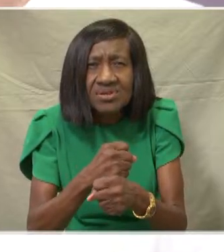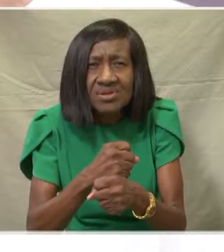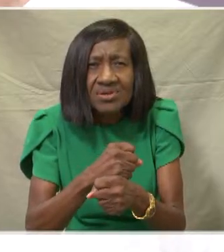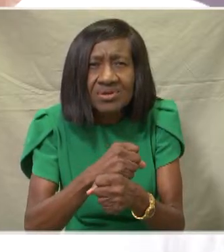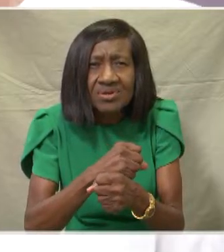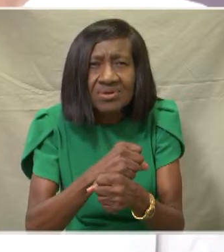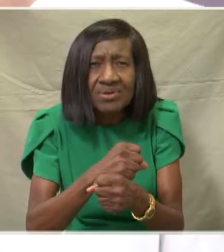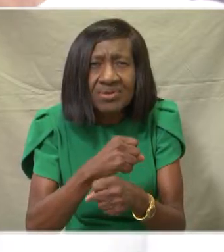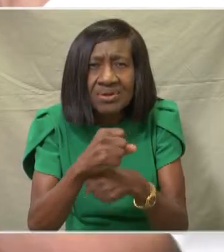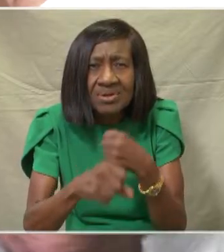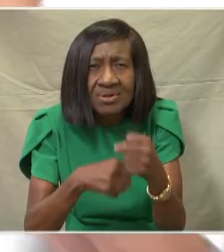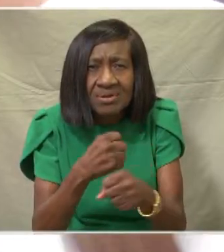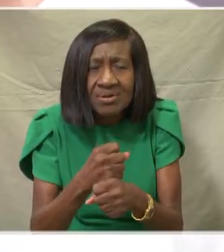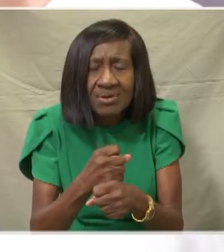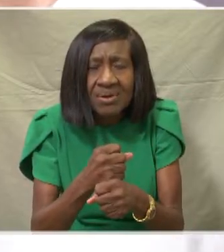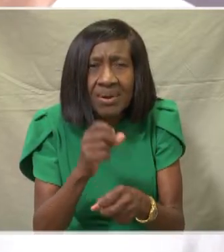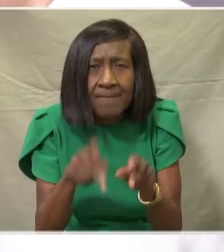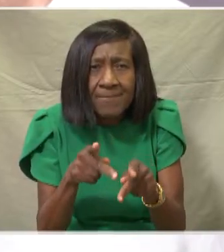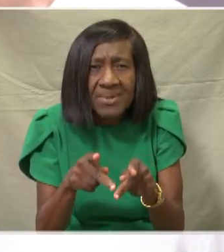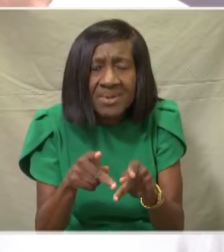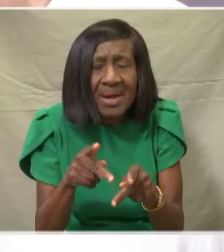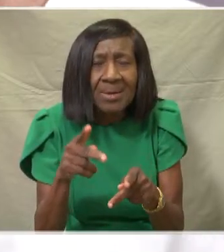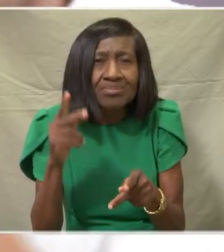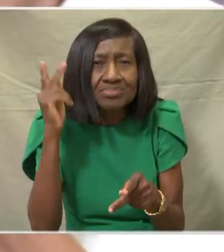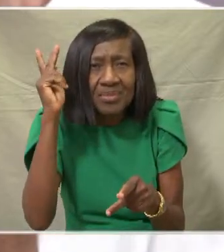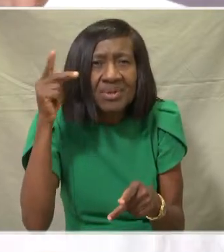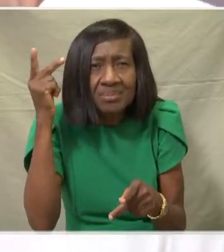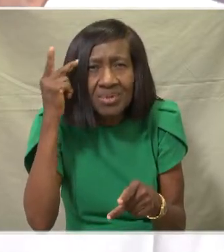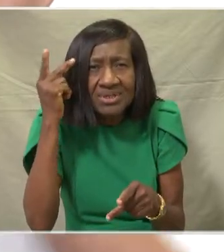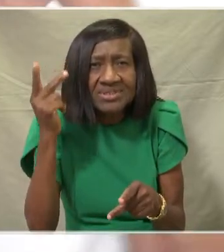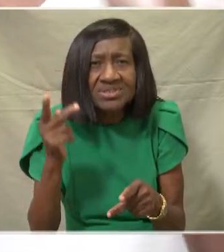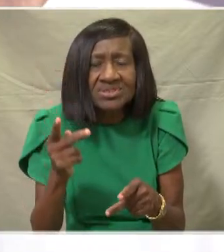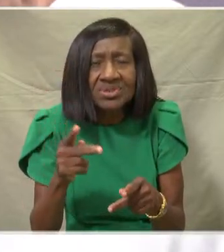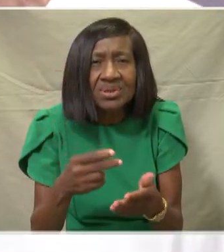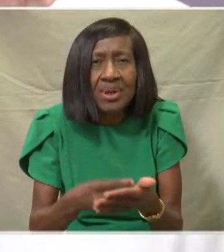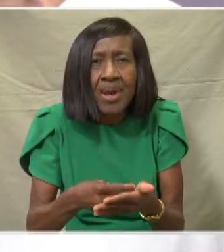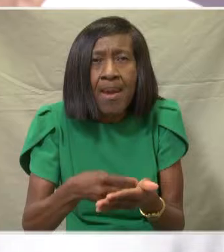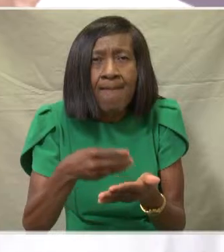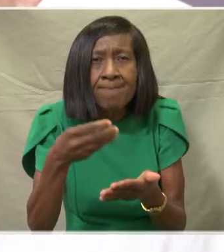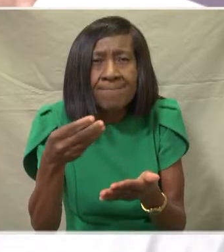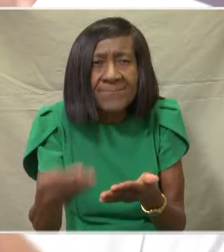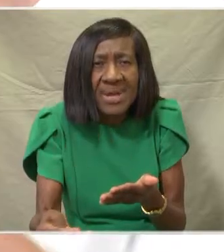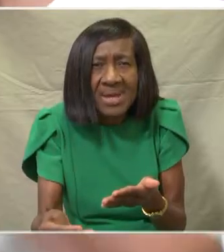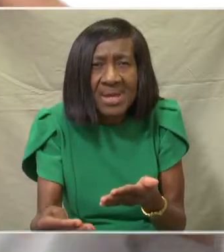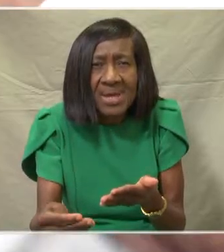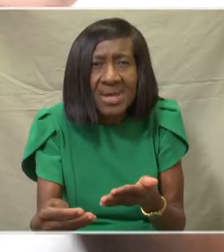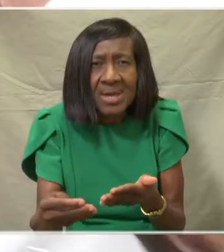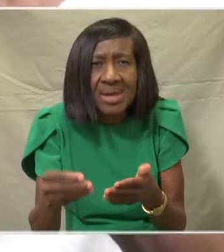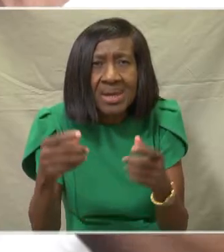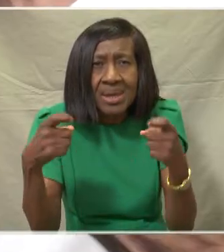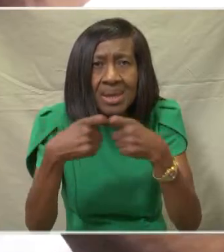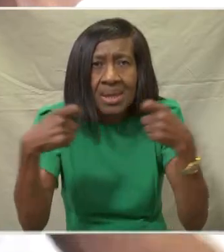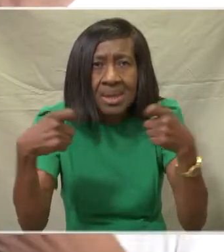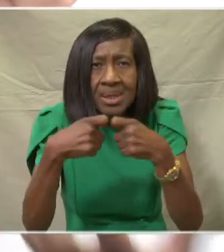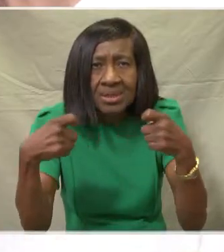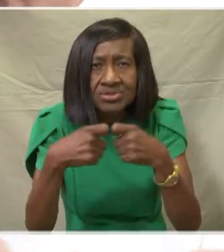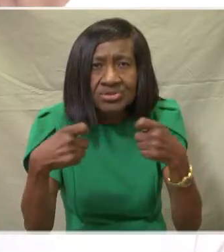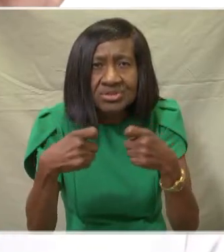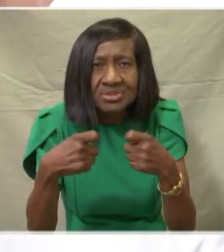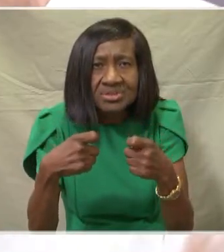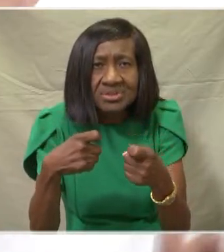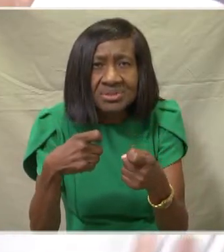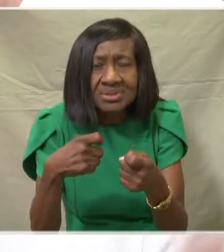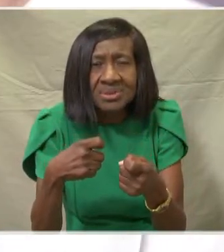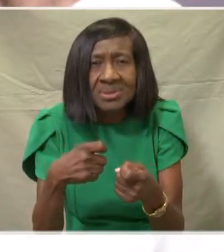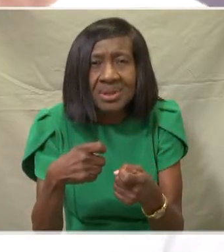people's electricity bills, paying people's kids to go to school, paying for, you know, giving them shopping voucher cards and things like